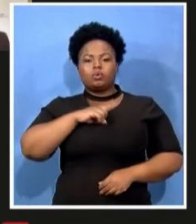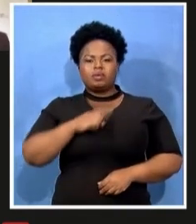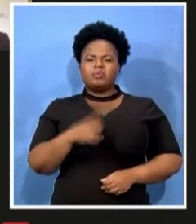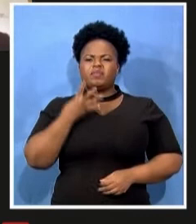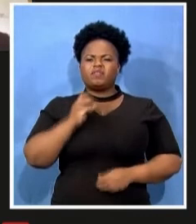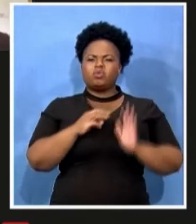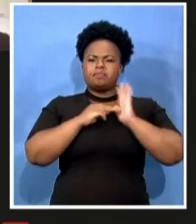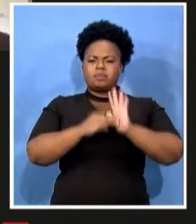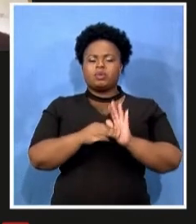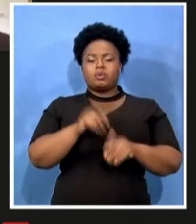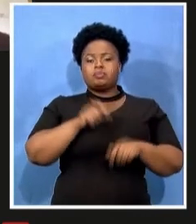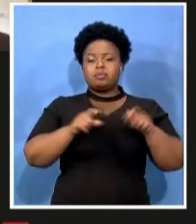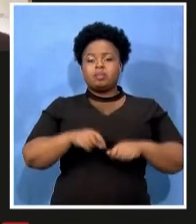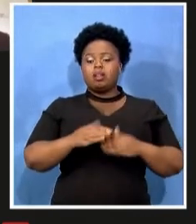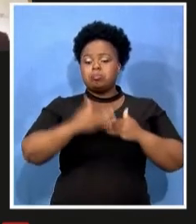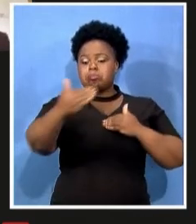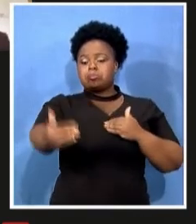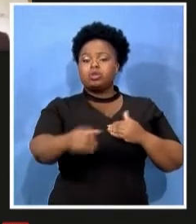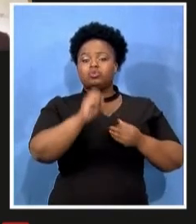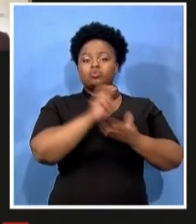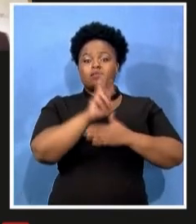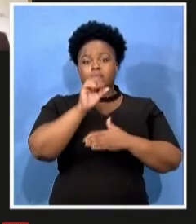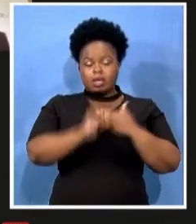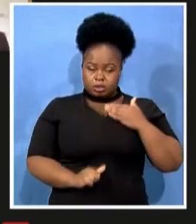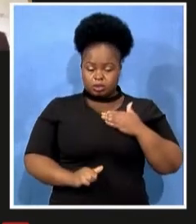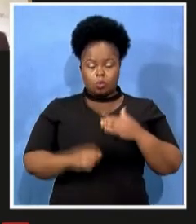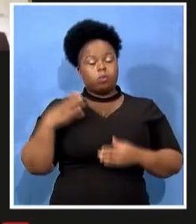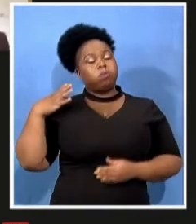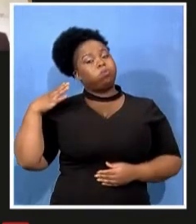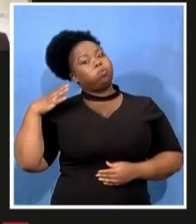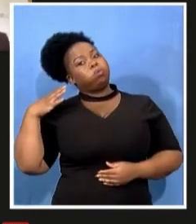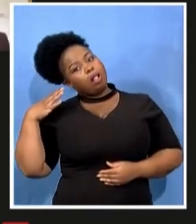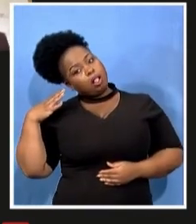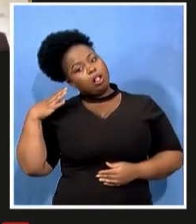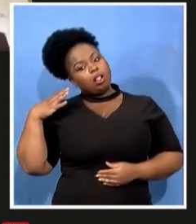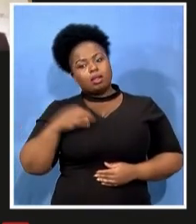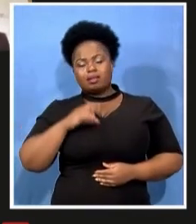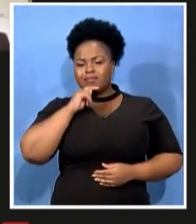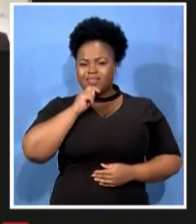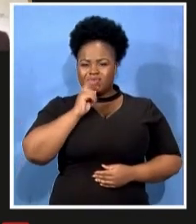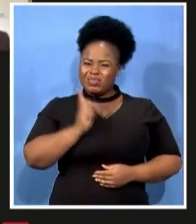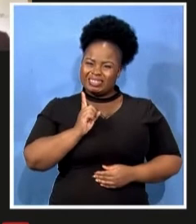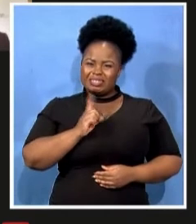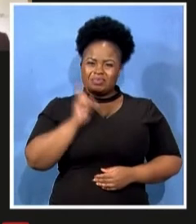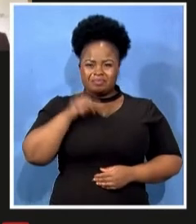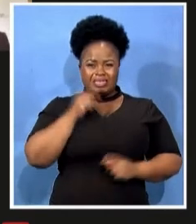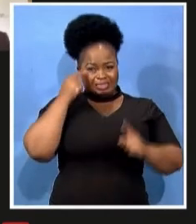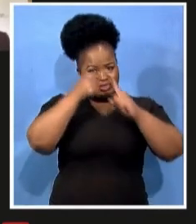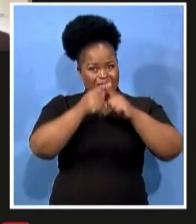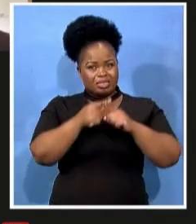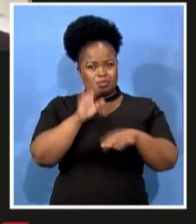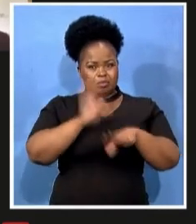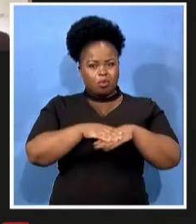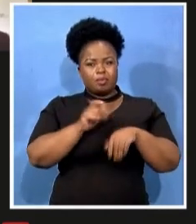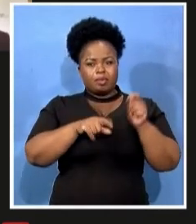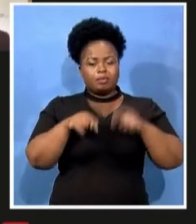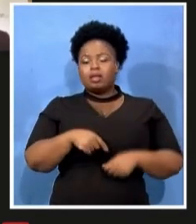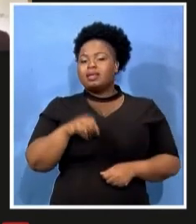a huge task, and it means we'll have to really target huge numbers, 316 per day, and so